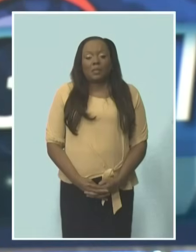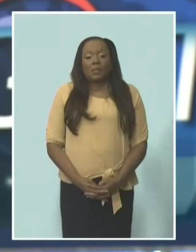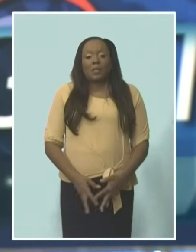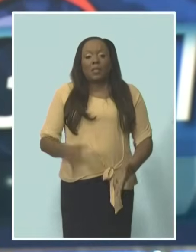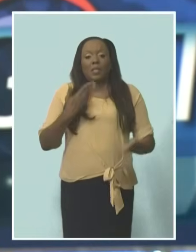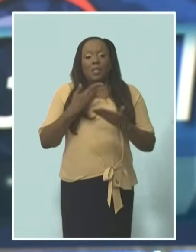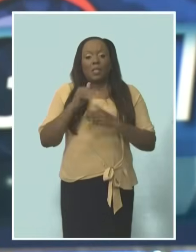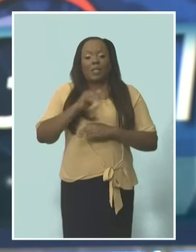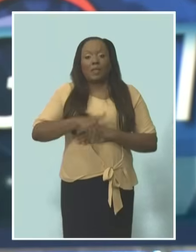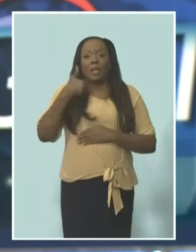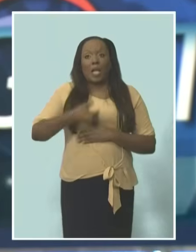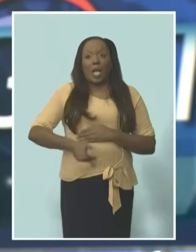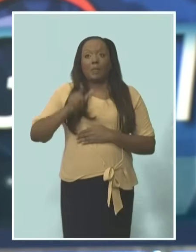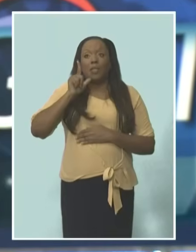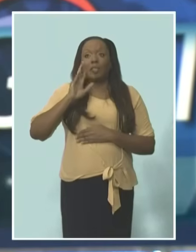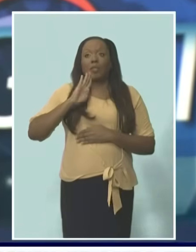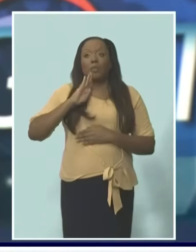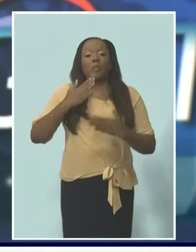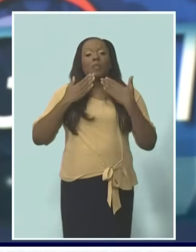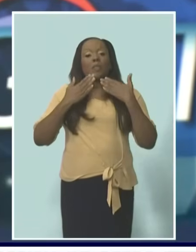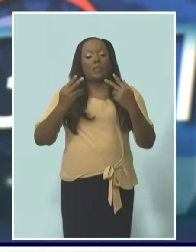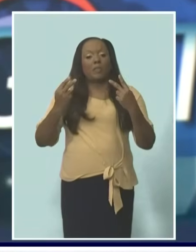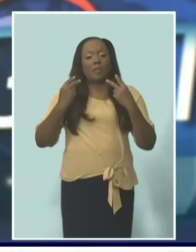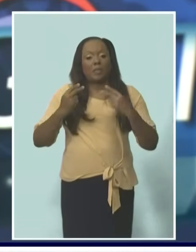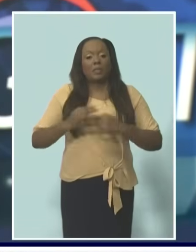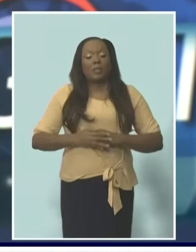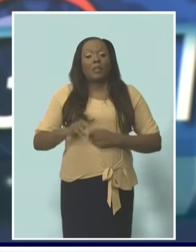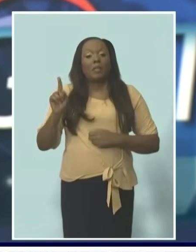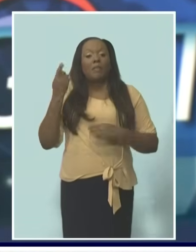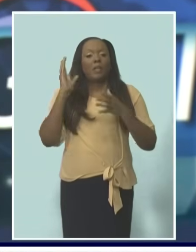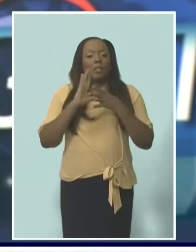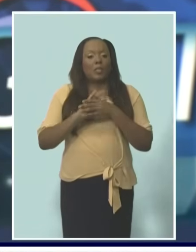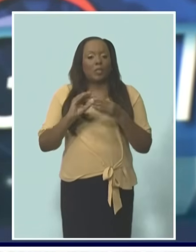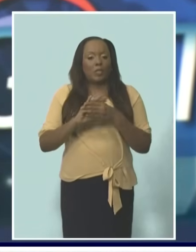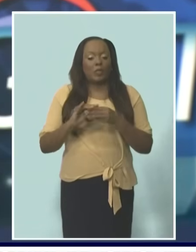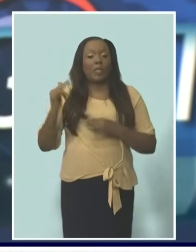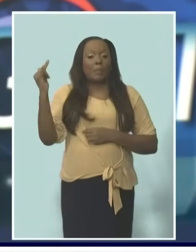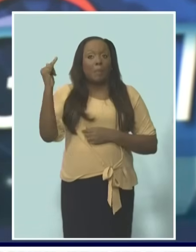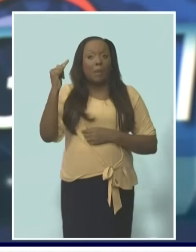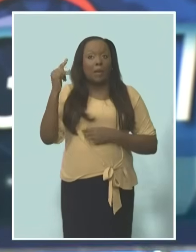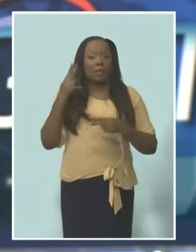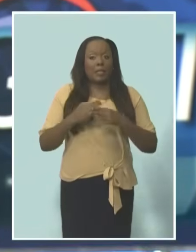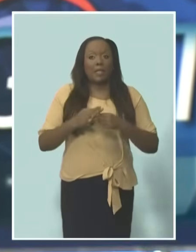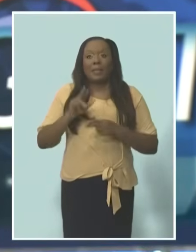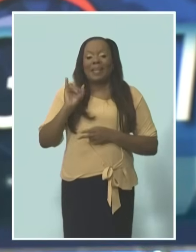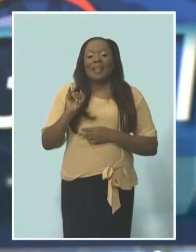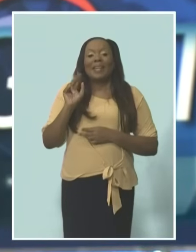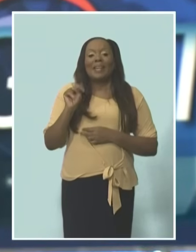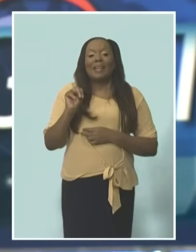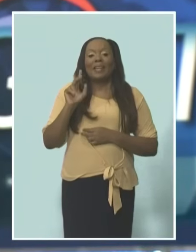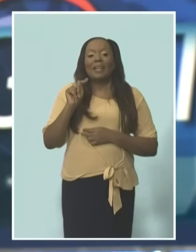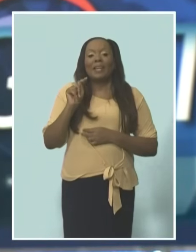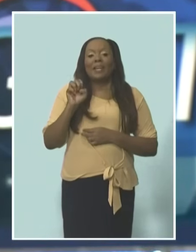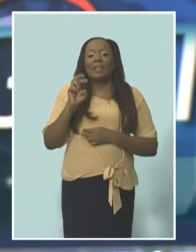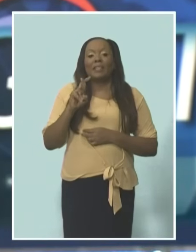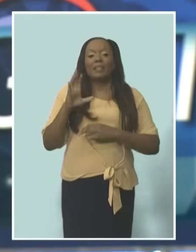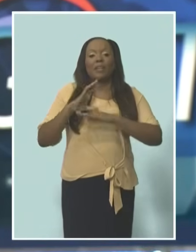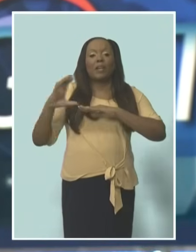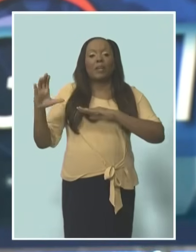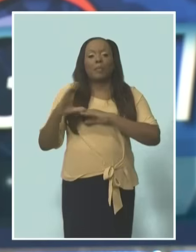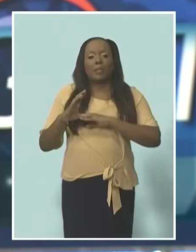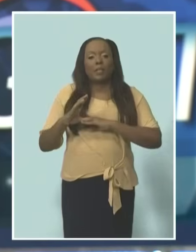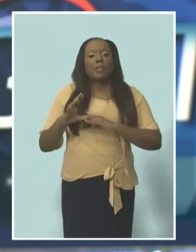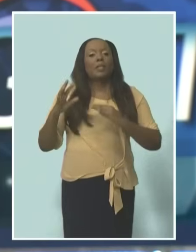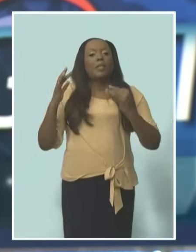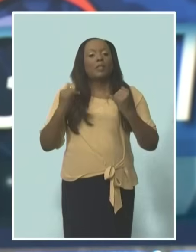Good evening, I'm Lisa Broom. Thank you for tuning in. In our top story tonight, InterCaribbean Airways continues to broaden its partnership with